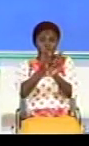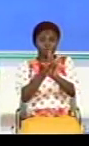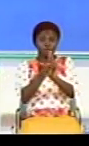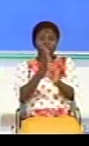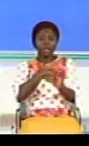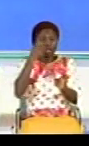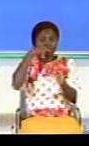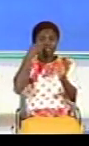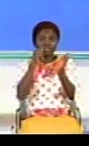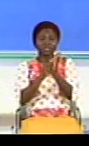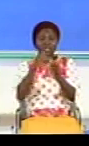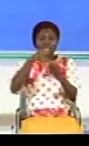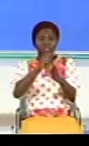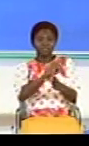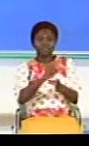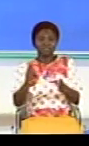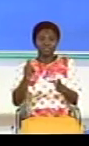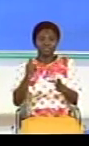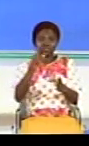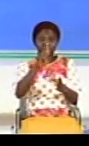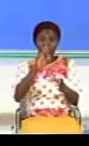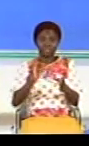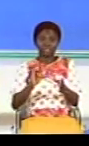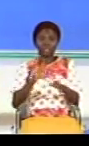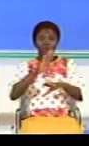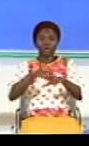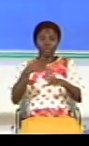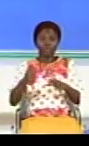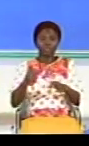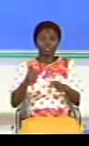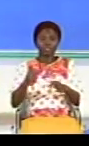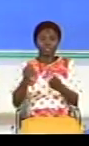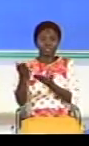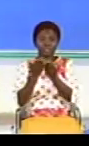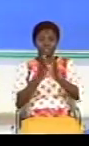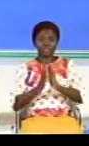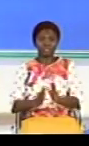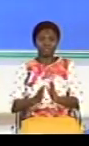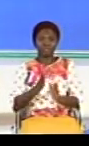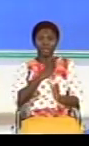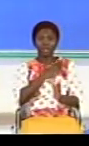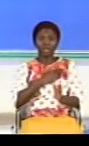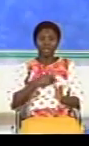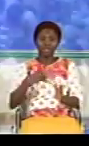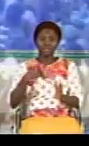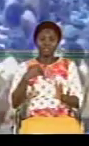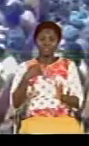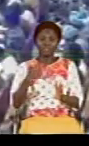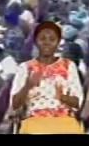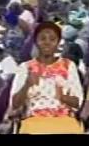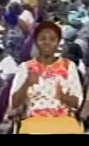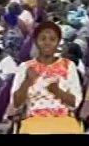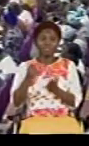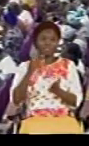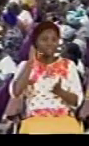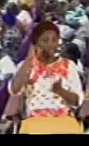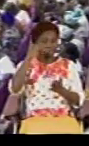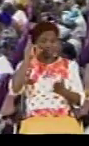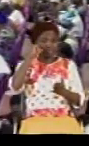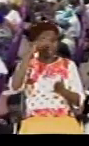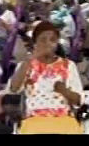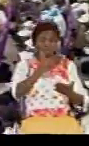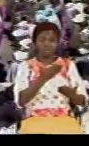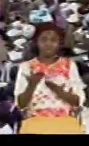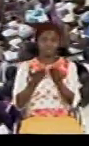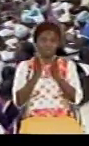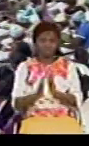and upon the handmaids in those days, I will pour out my spirit. Verse 32, and it shall come to pass in